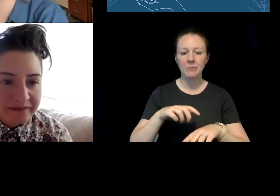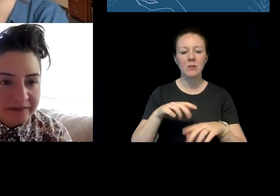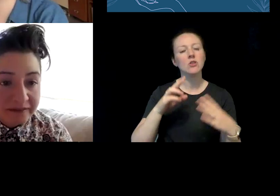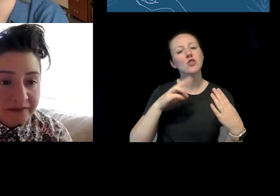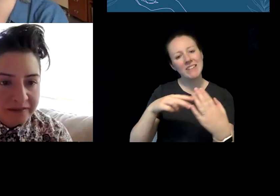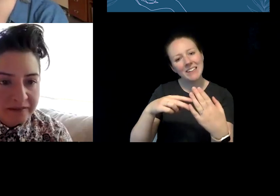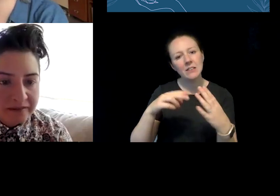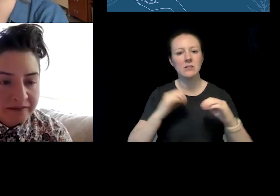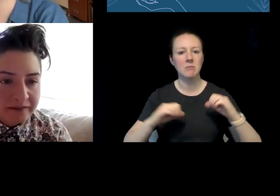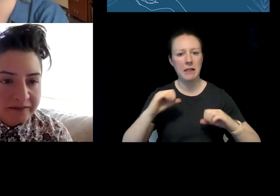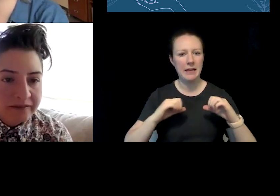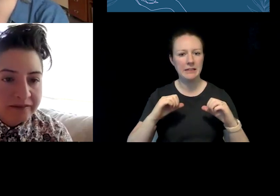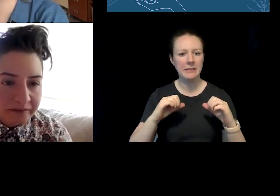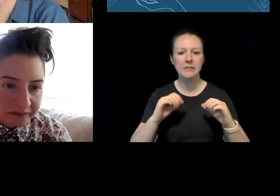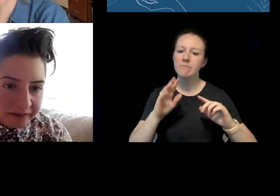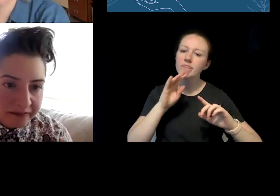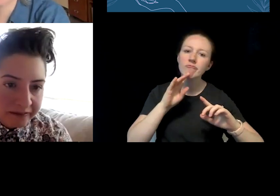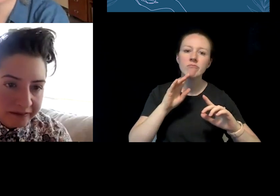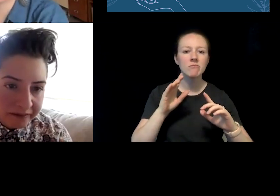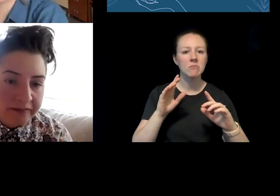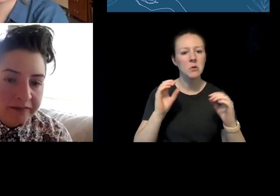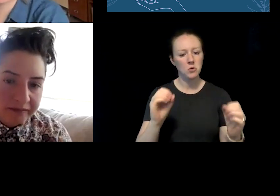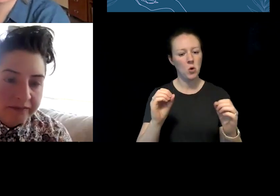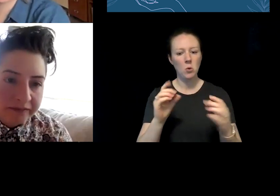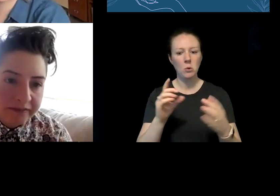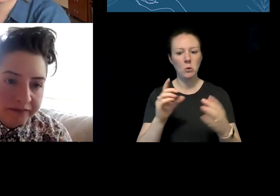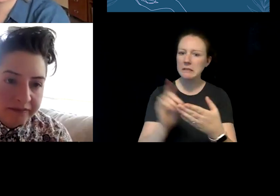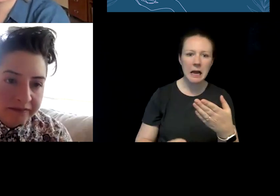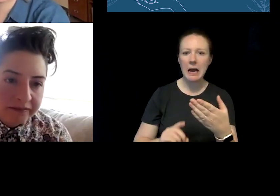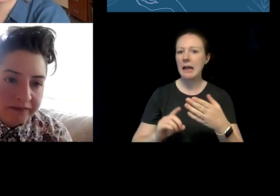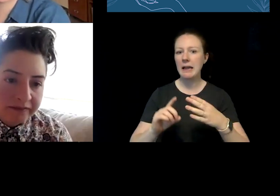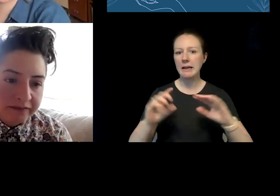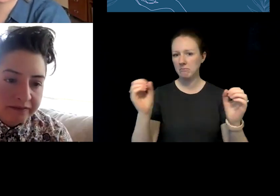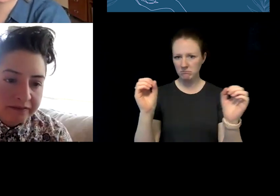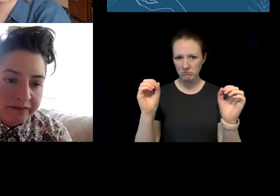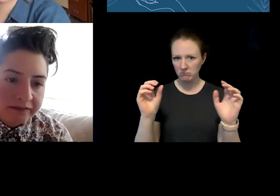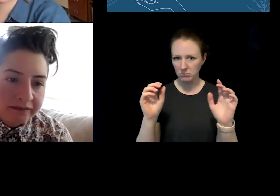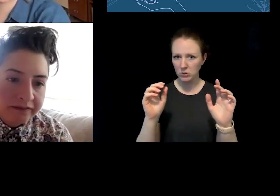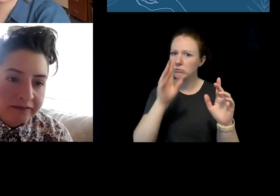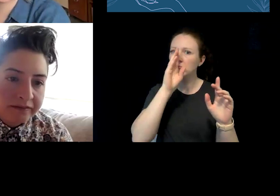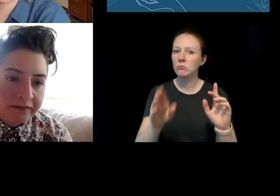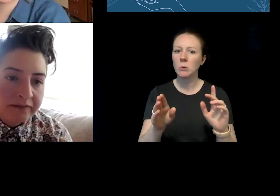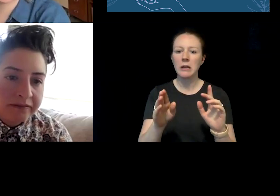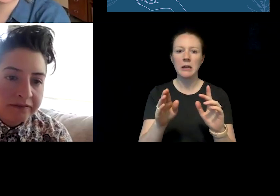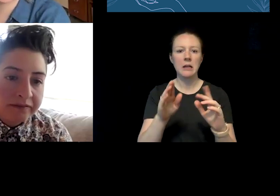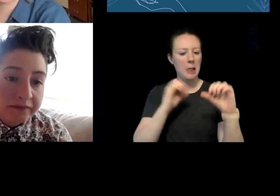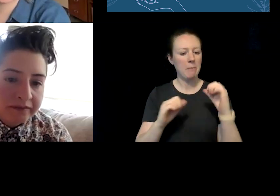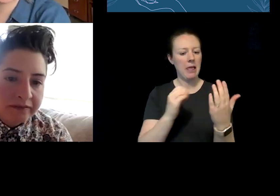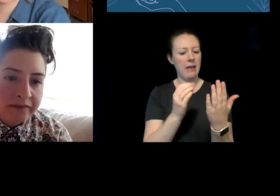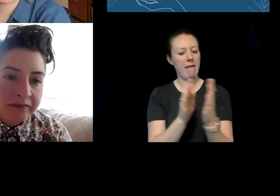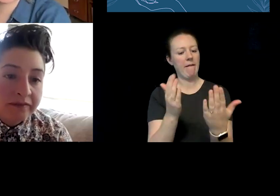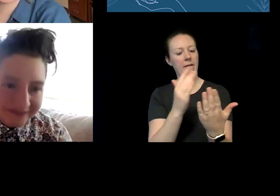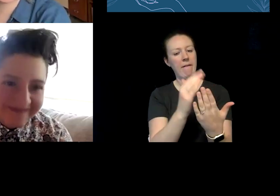real, people weren't off book. There was no design elements. It was just really straight up. But we gave the